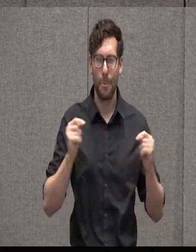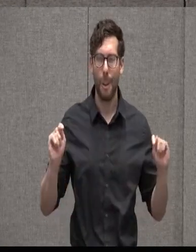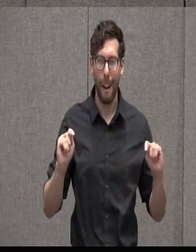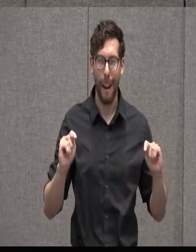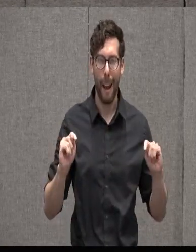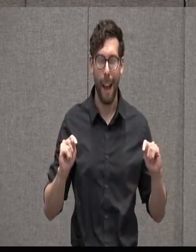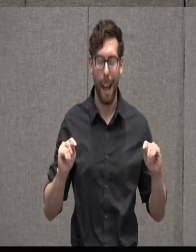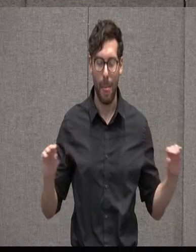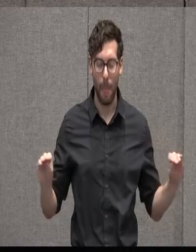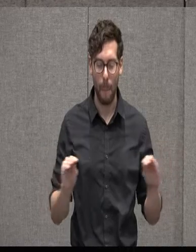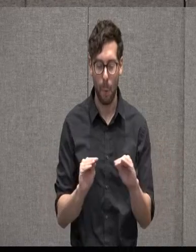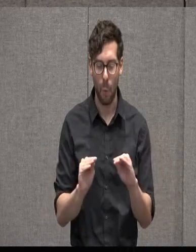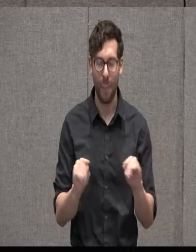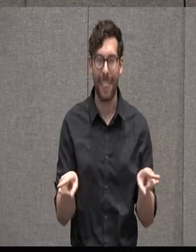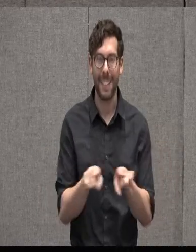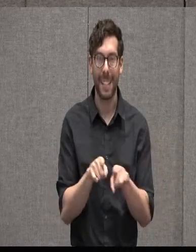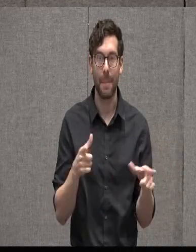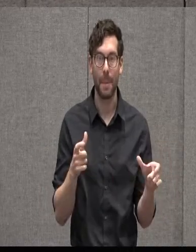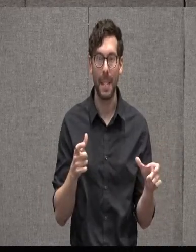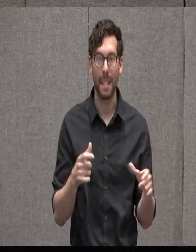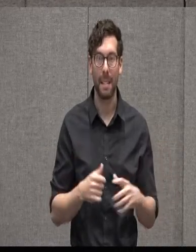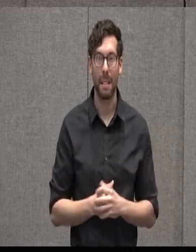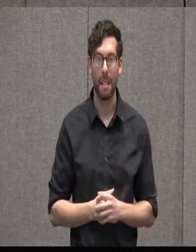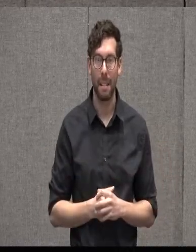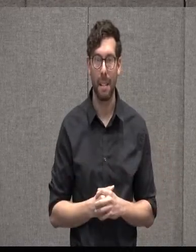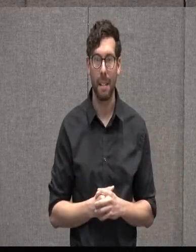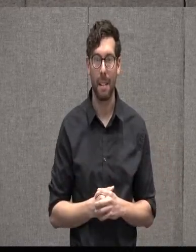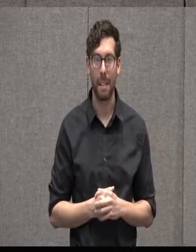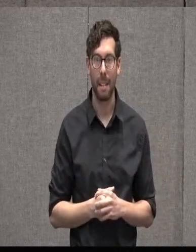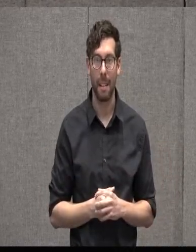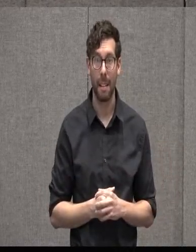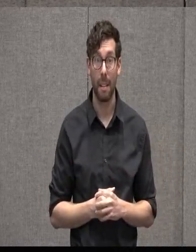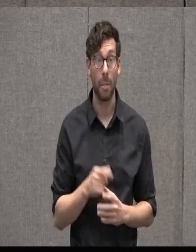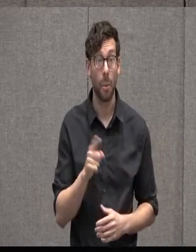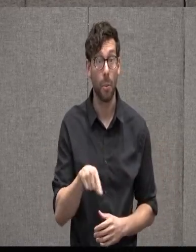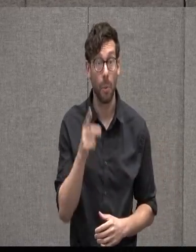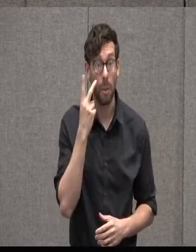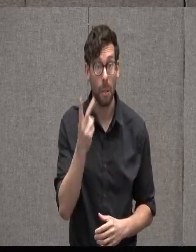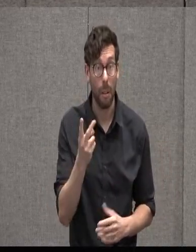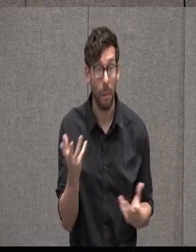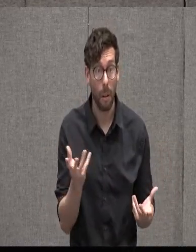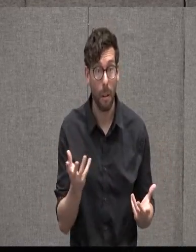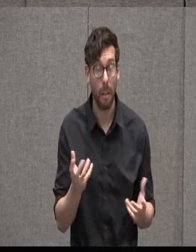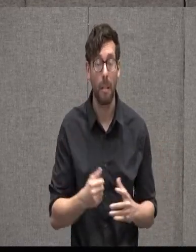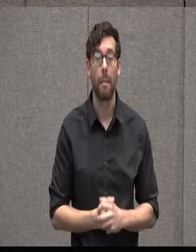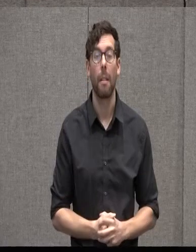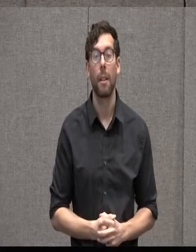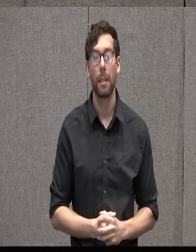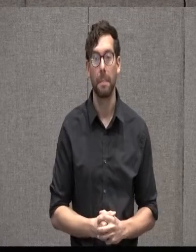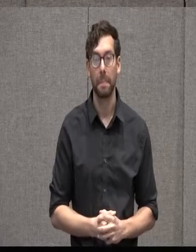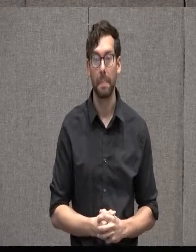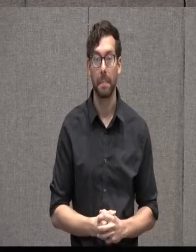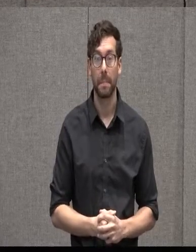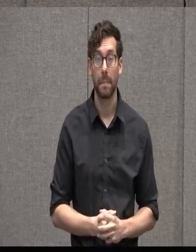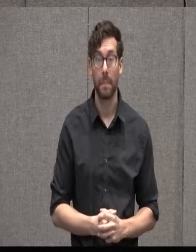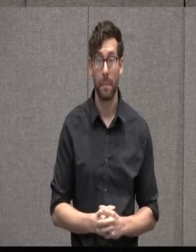Let's see. Ready? I'm going to try my best to have them move at the same speed.